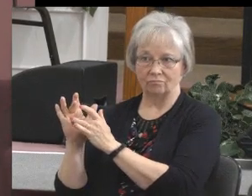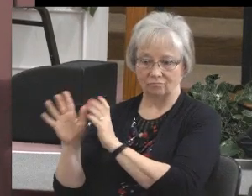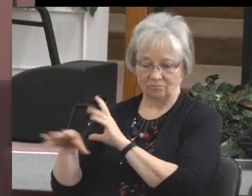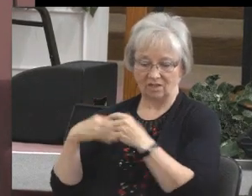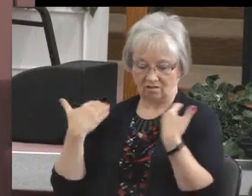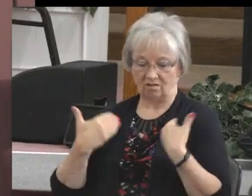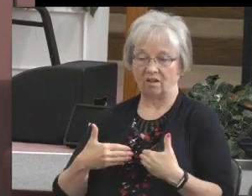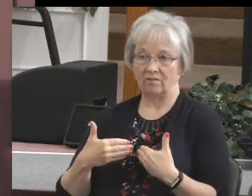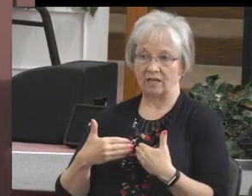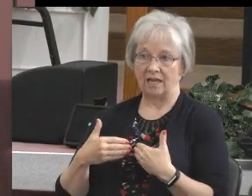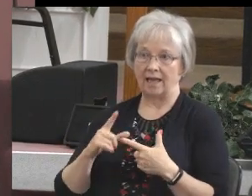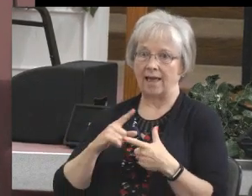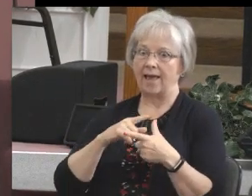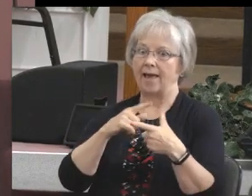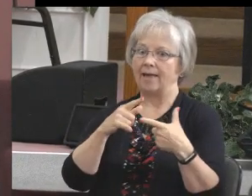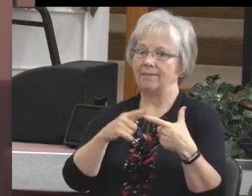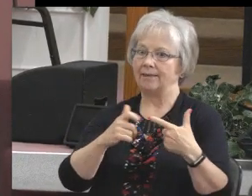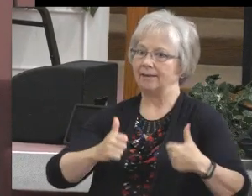like he did.